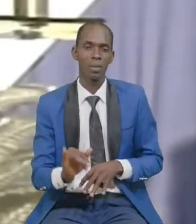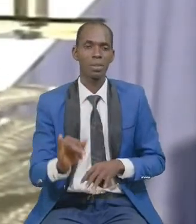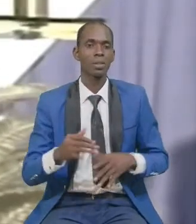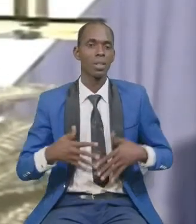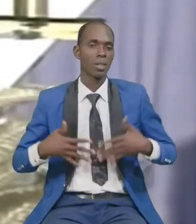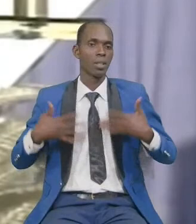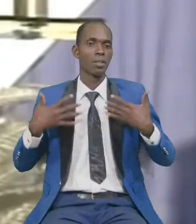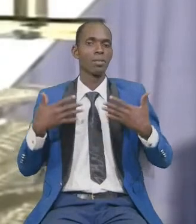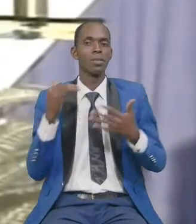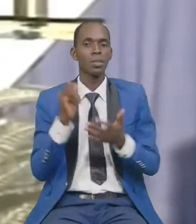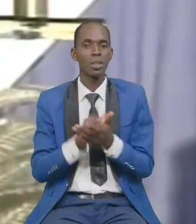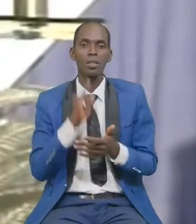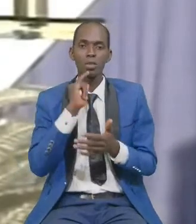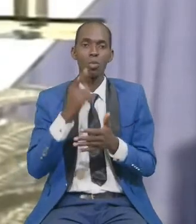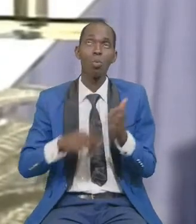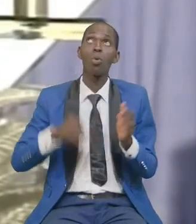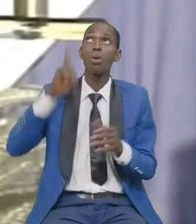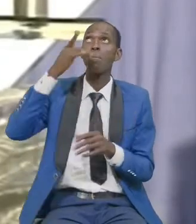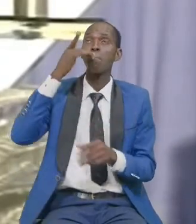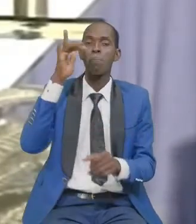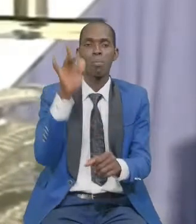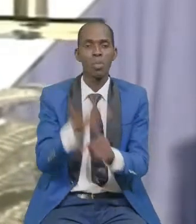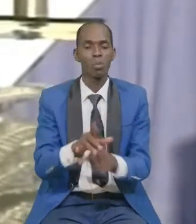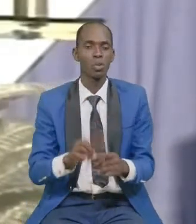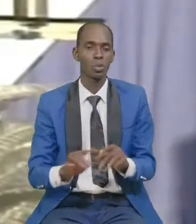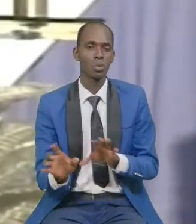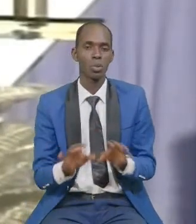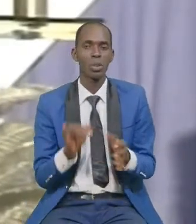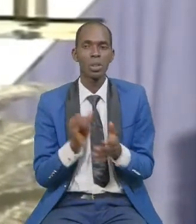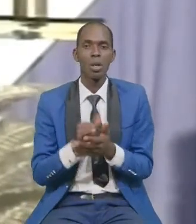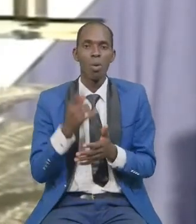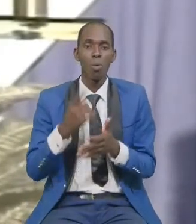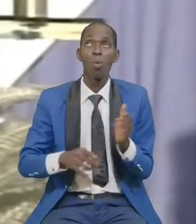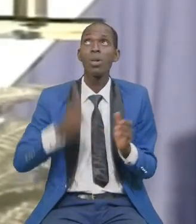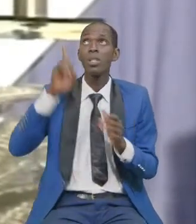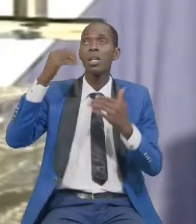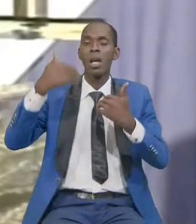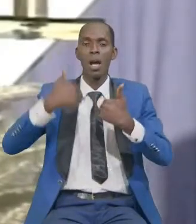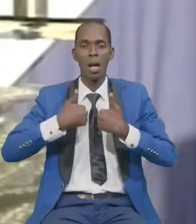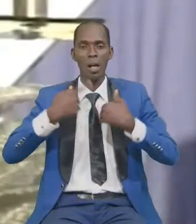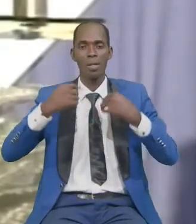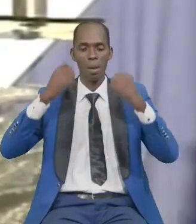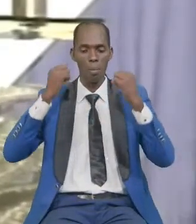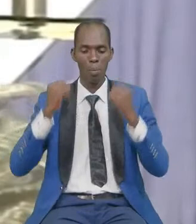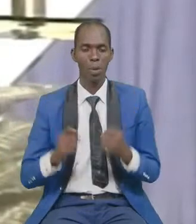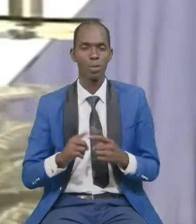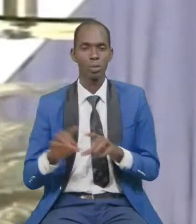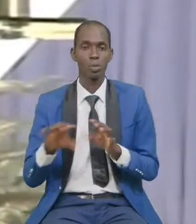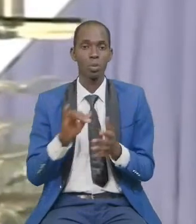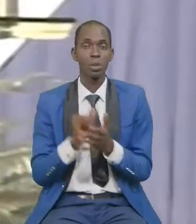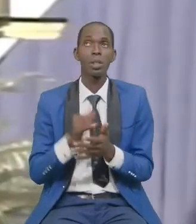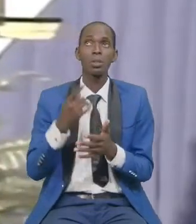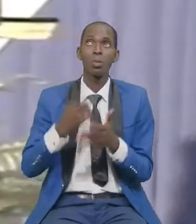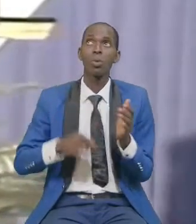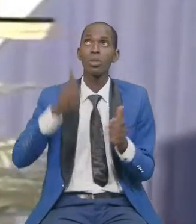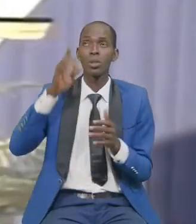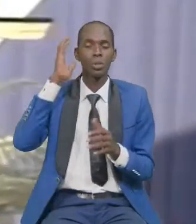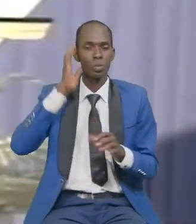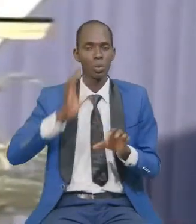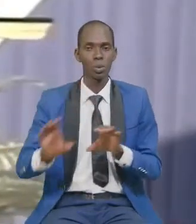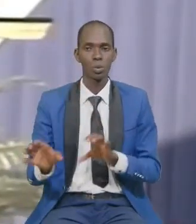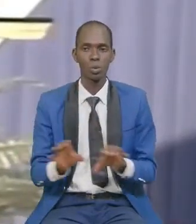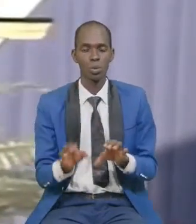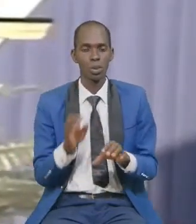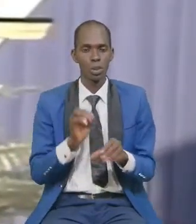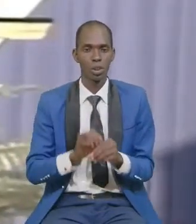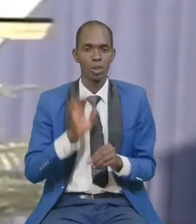life. That's what he promised to do. That's what he has the power to do. That's what he's going to accomplish your